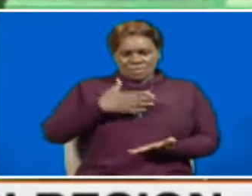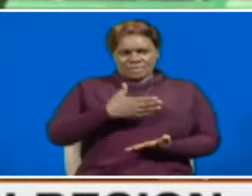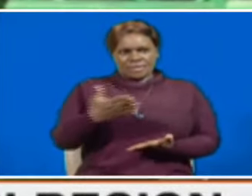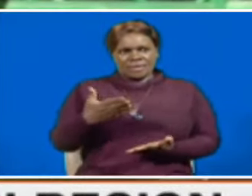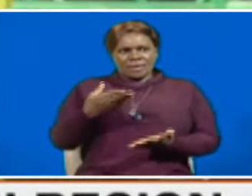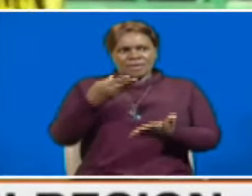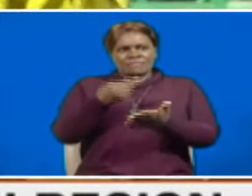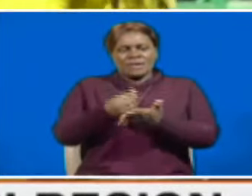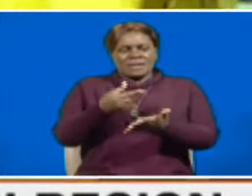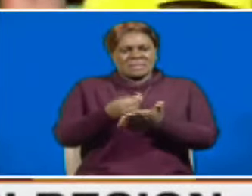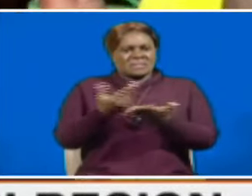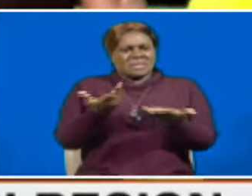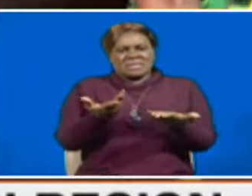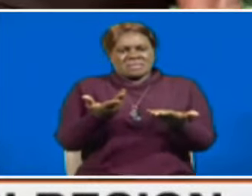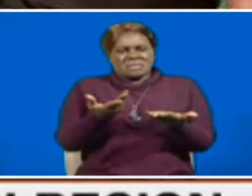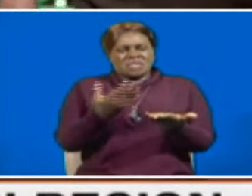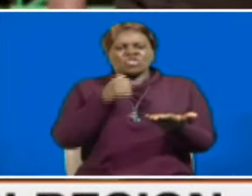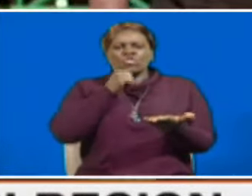financially